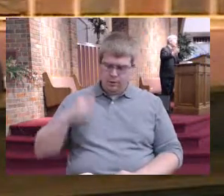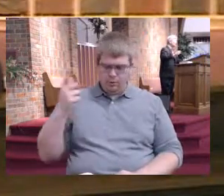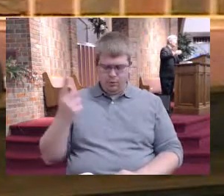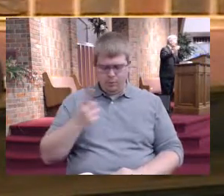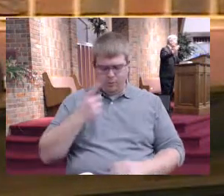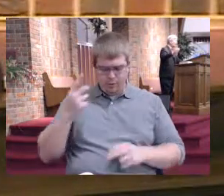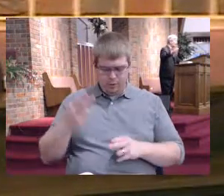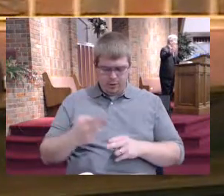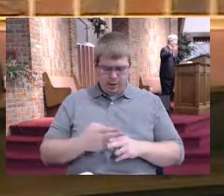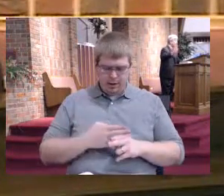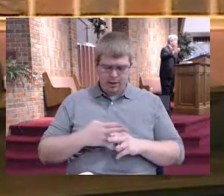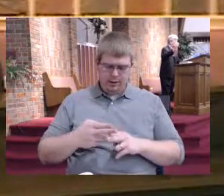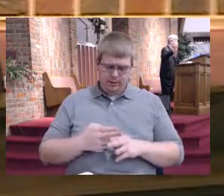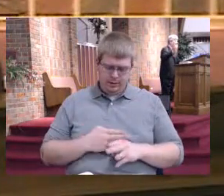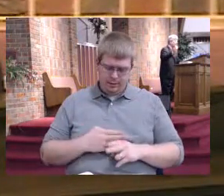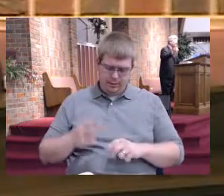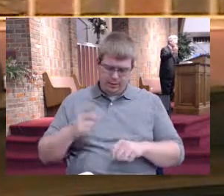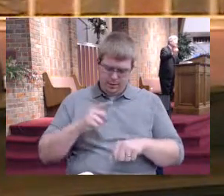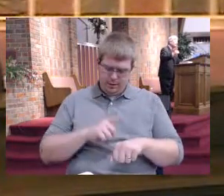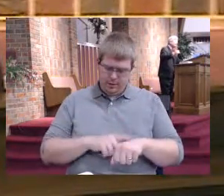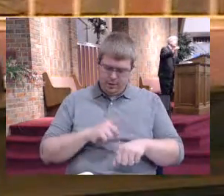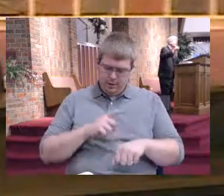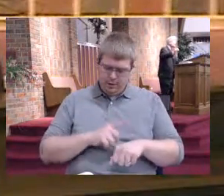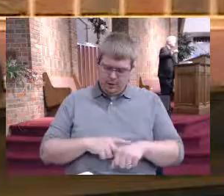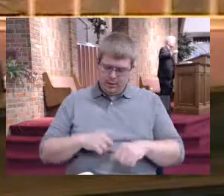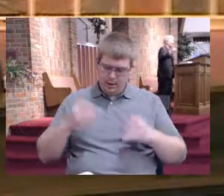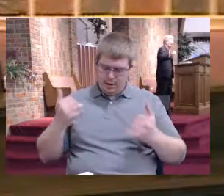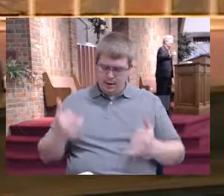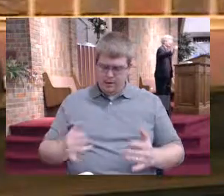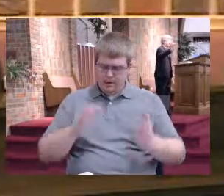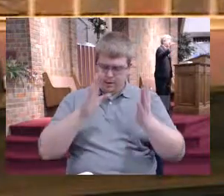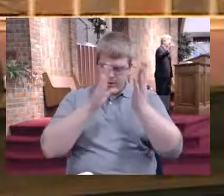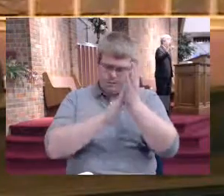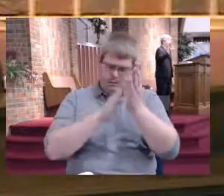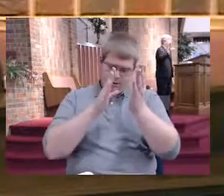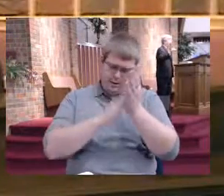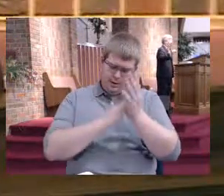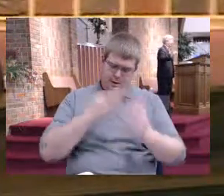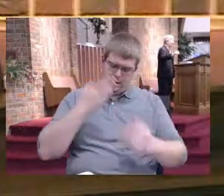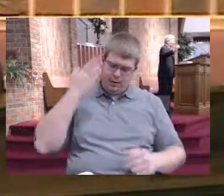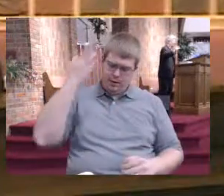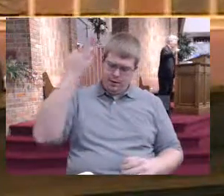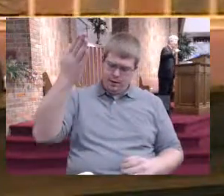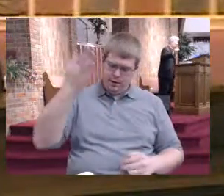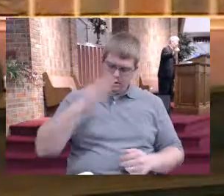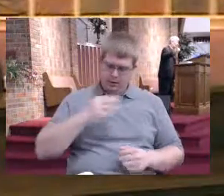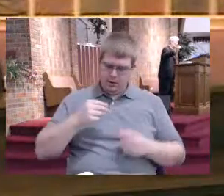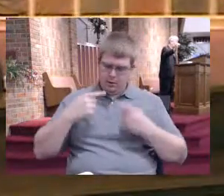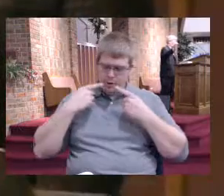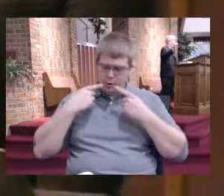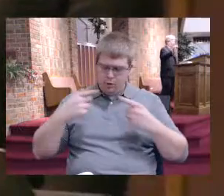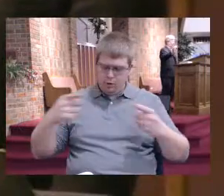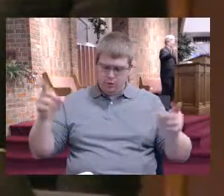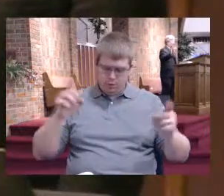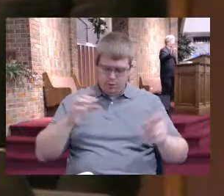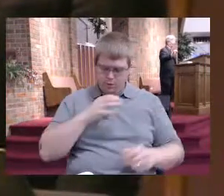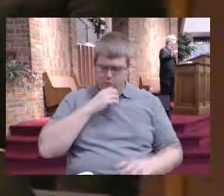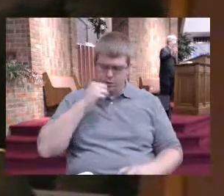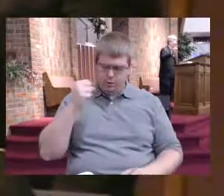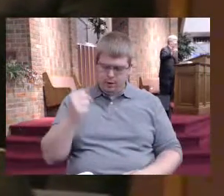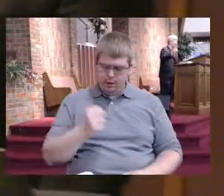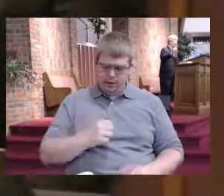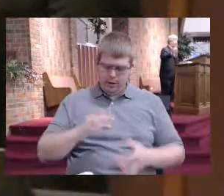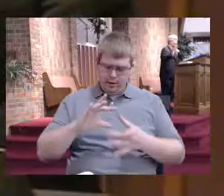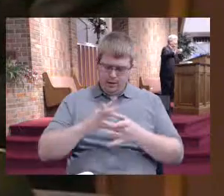few more days to be filled with praise and to tell the old, old